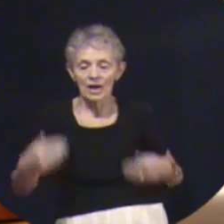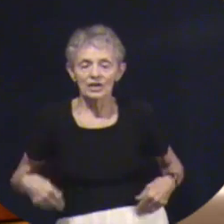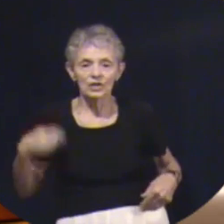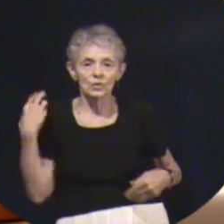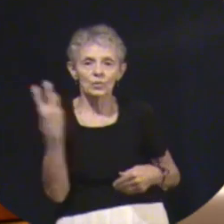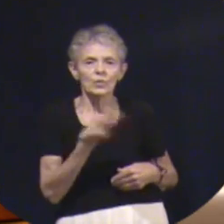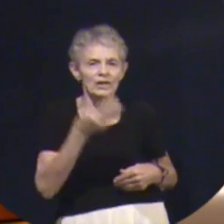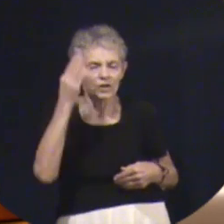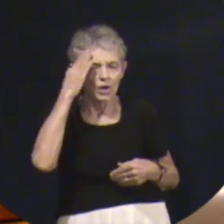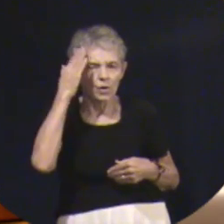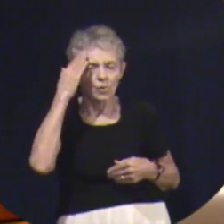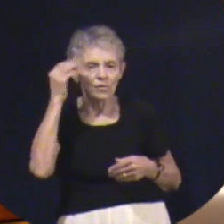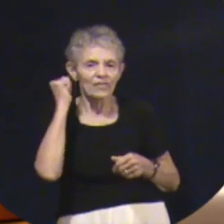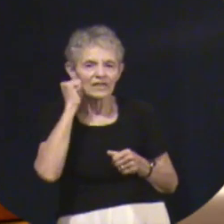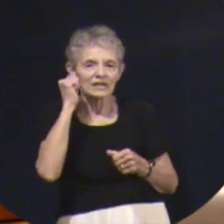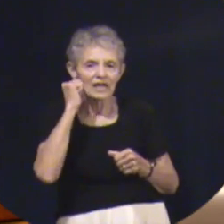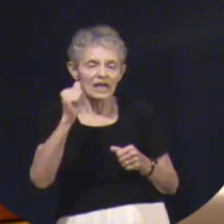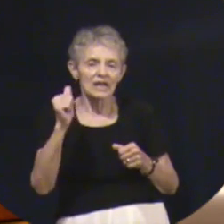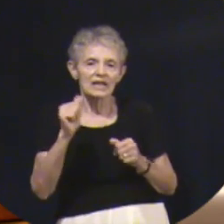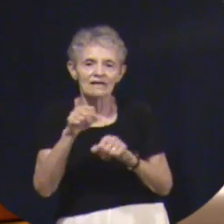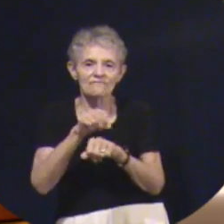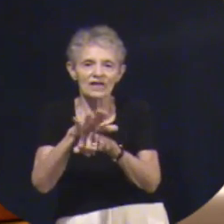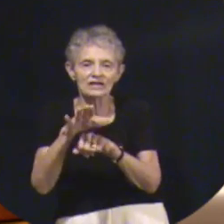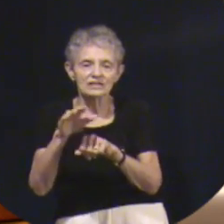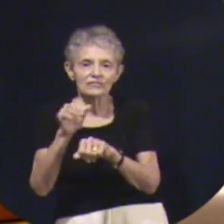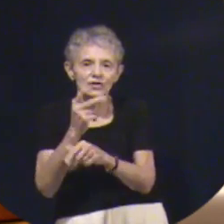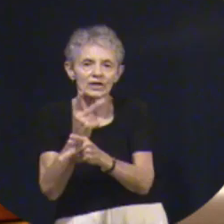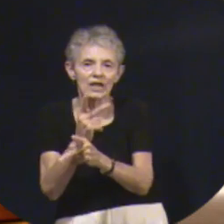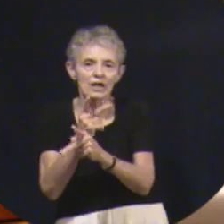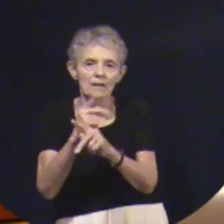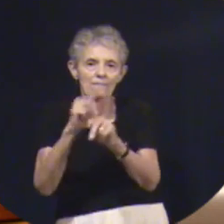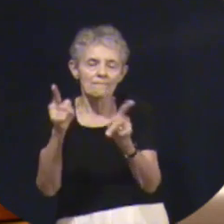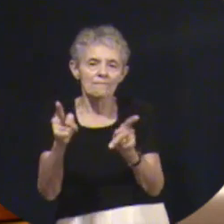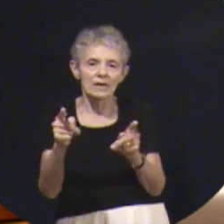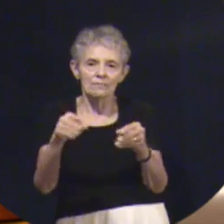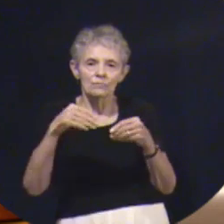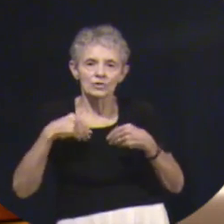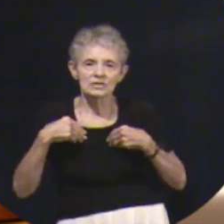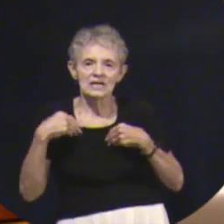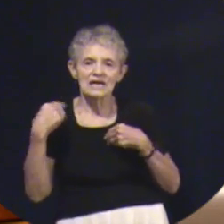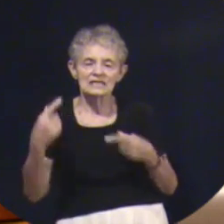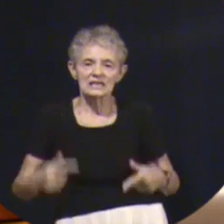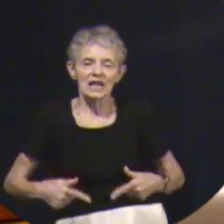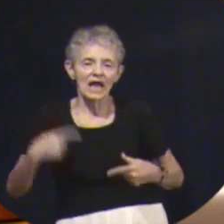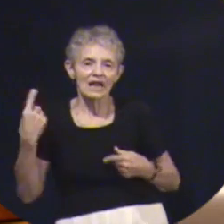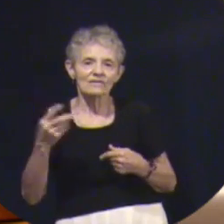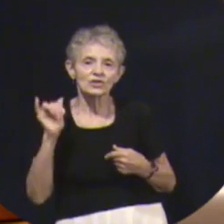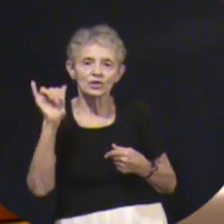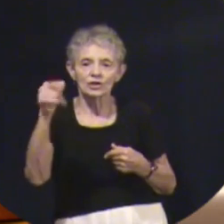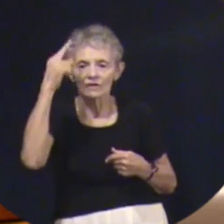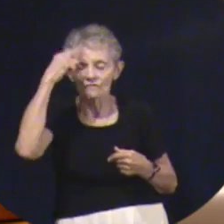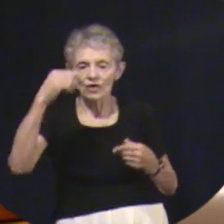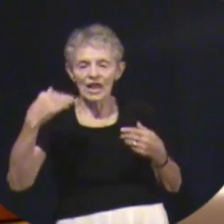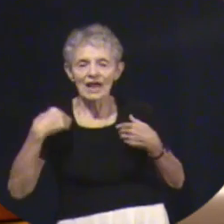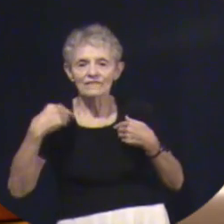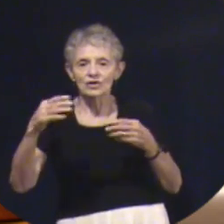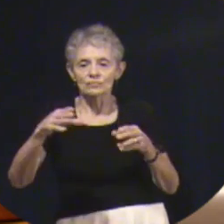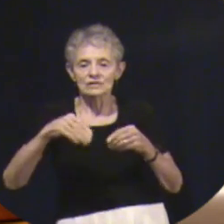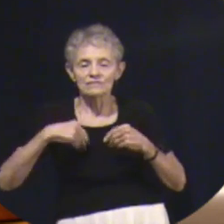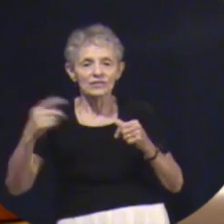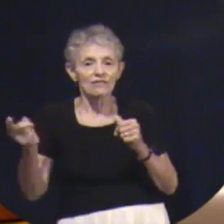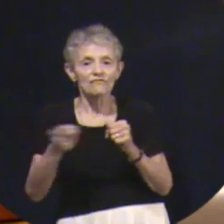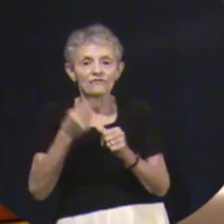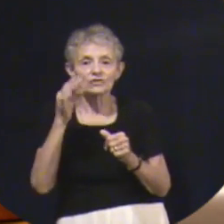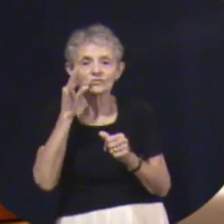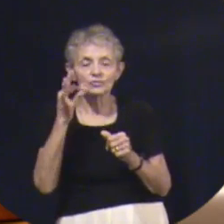care, but even now possess the pledge of life eternal. For having received the first fruits of the Spirit, through whom